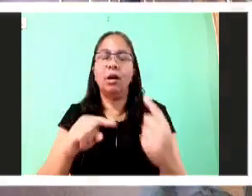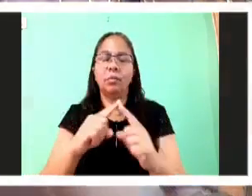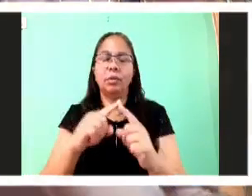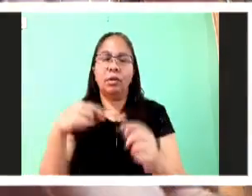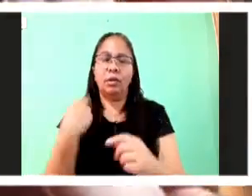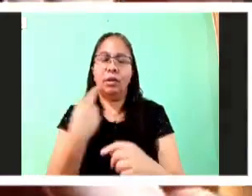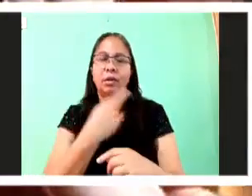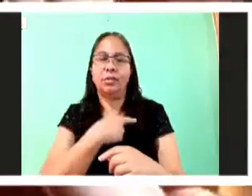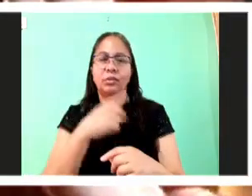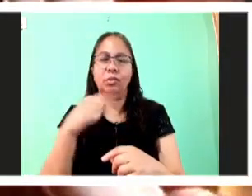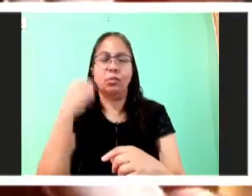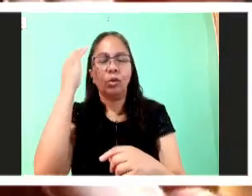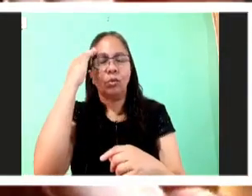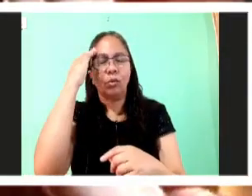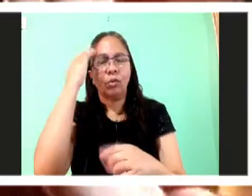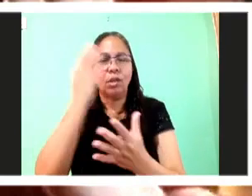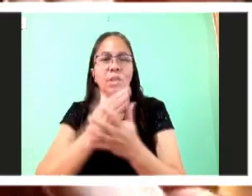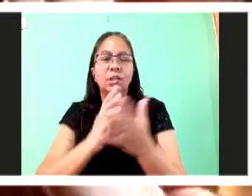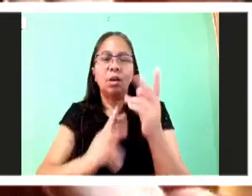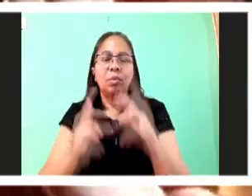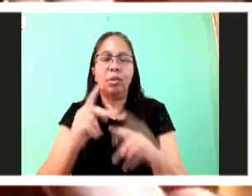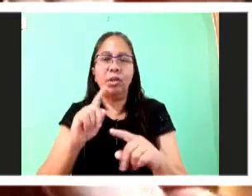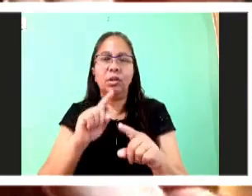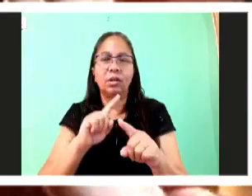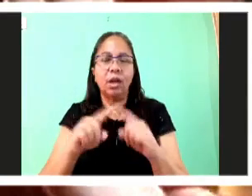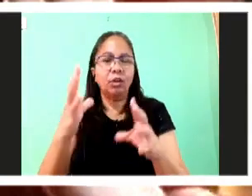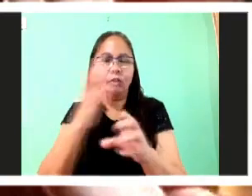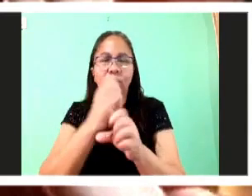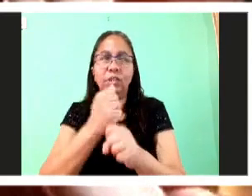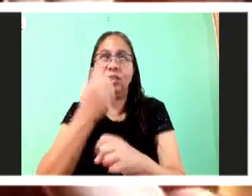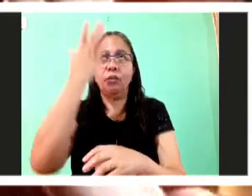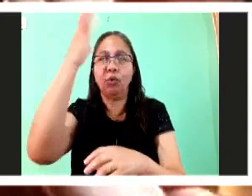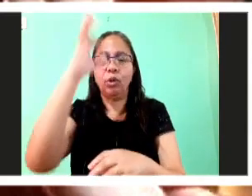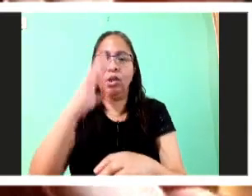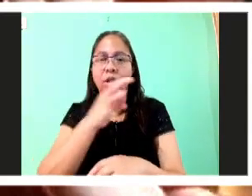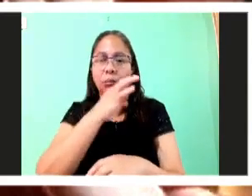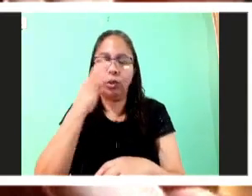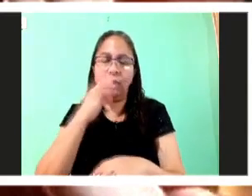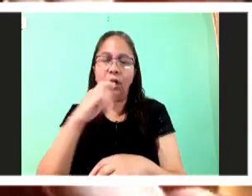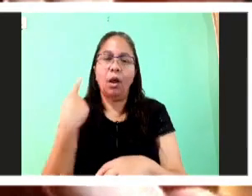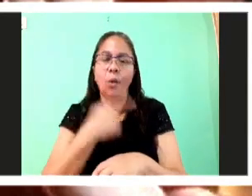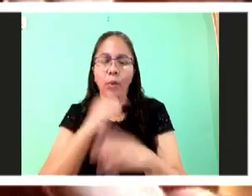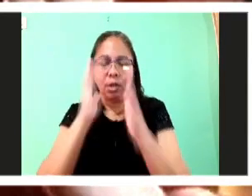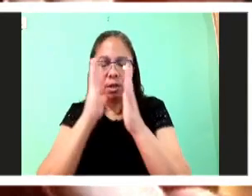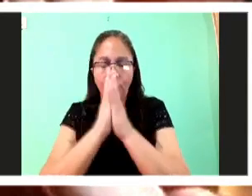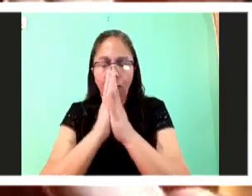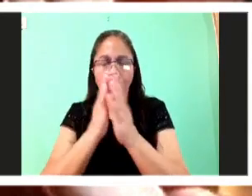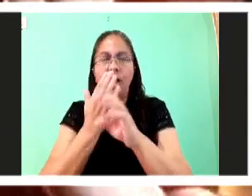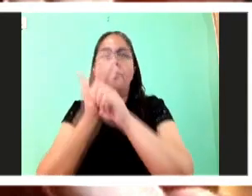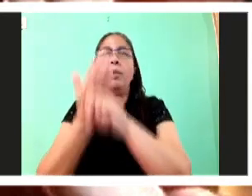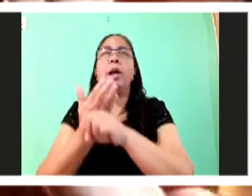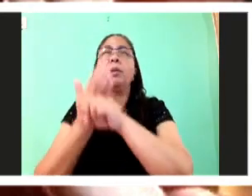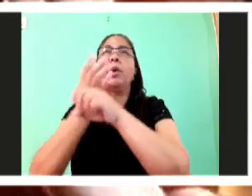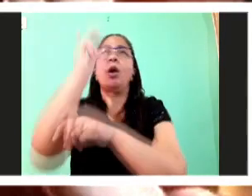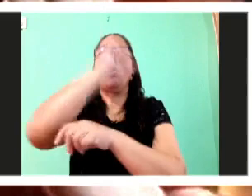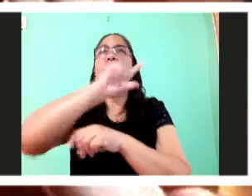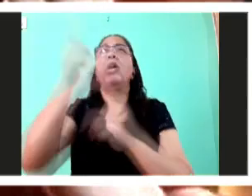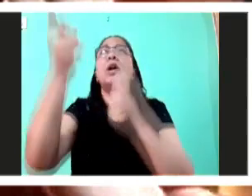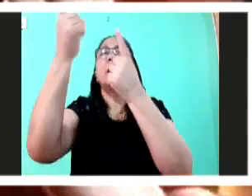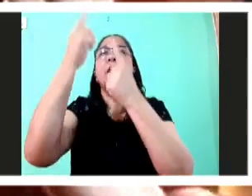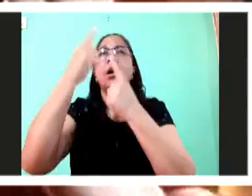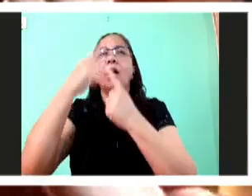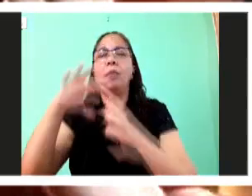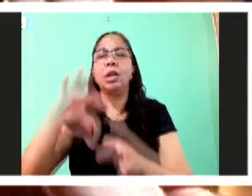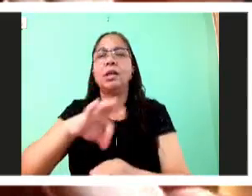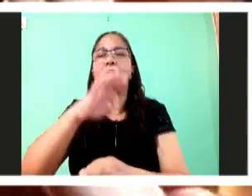for those who have not been able to receive you today, we pray and we beg, oh God, that you come to them